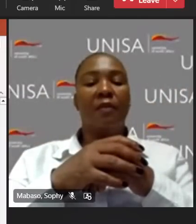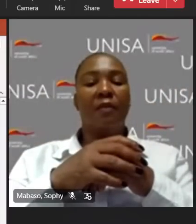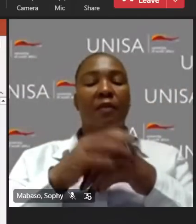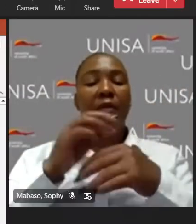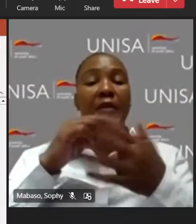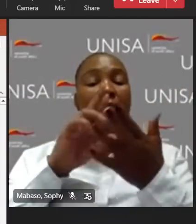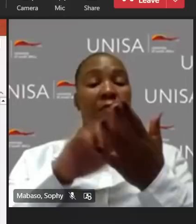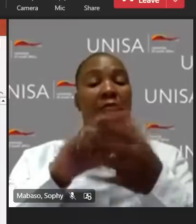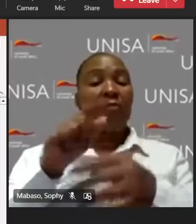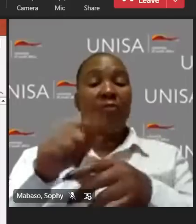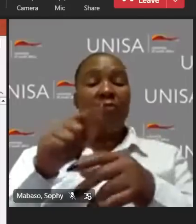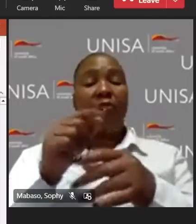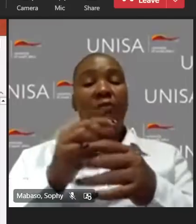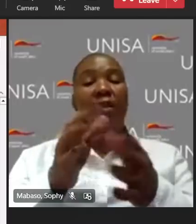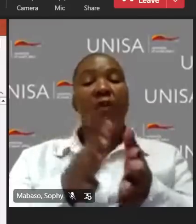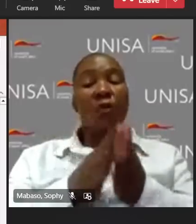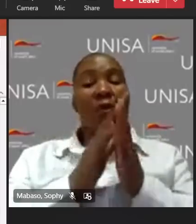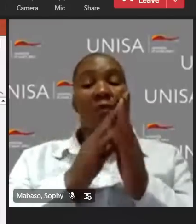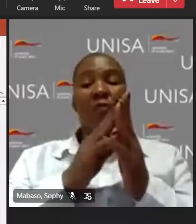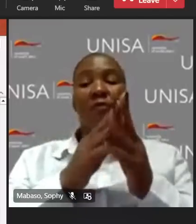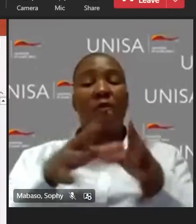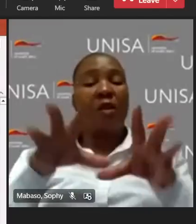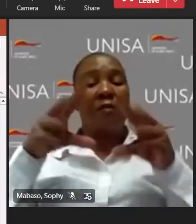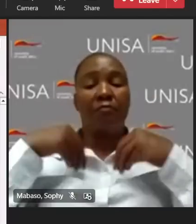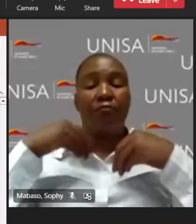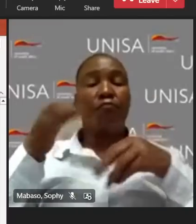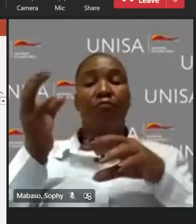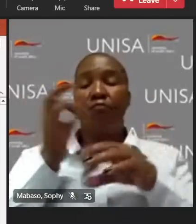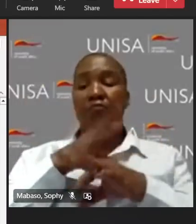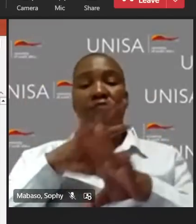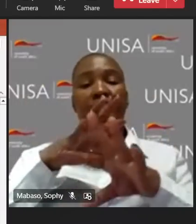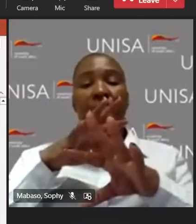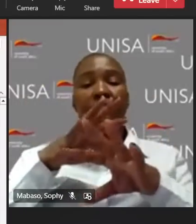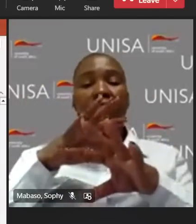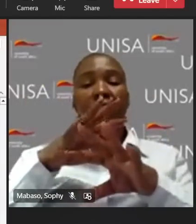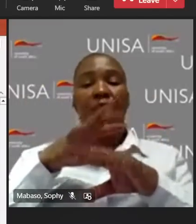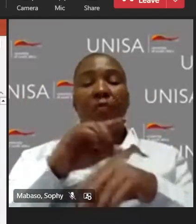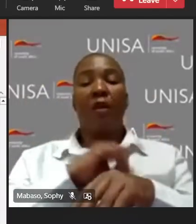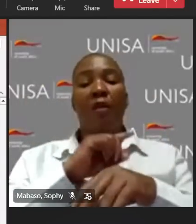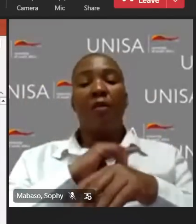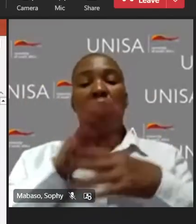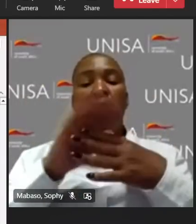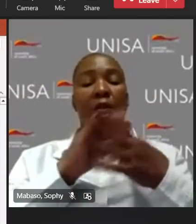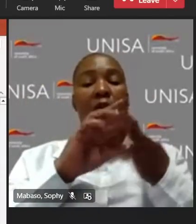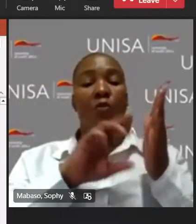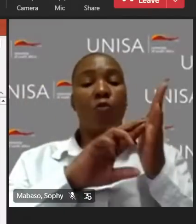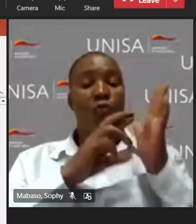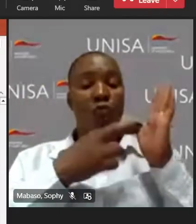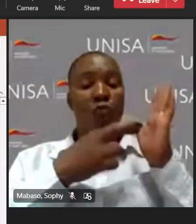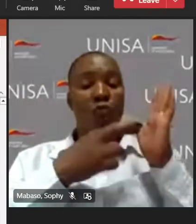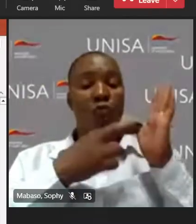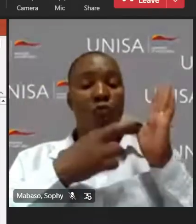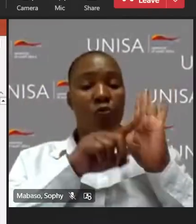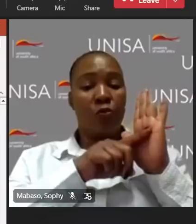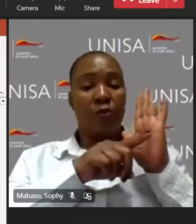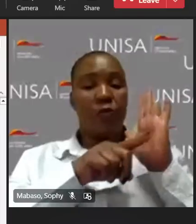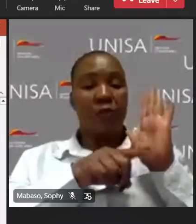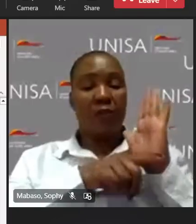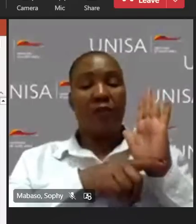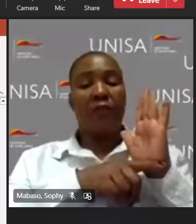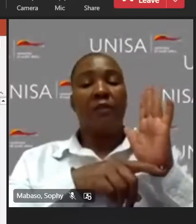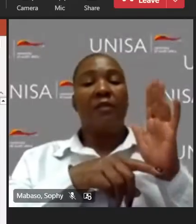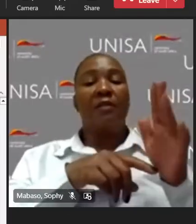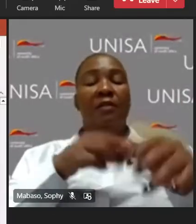will not be accepted because the rules and regulations say that you